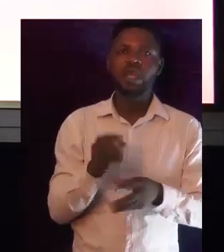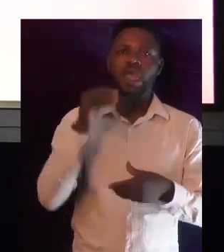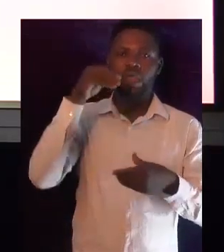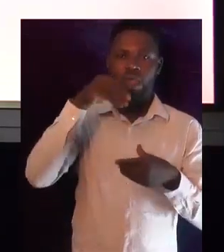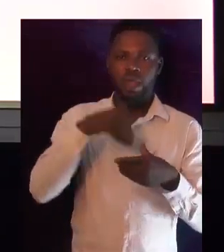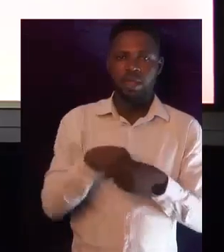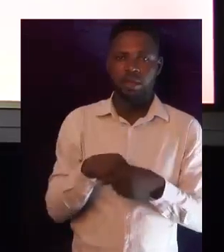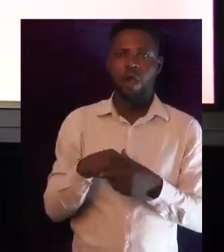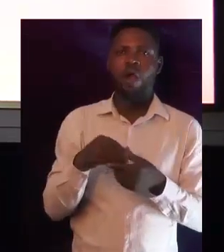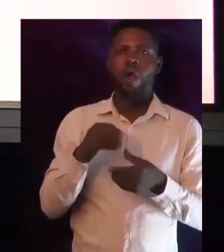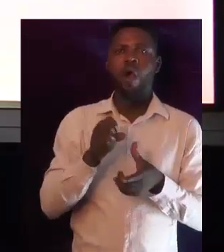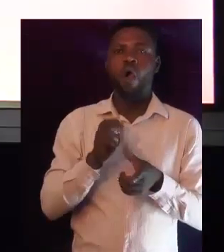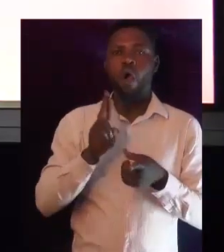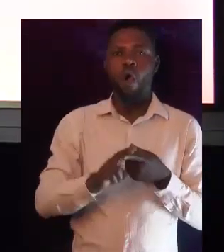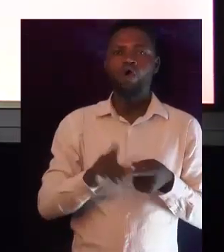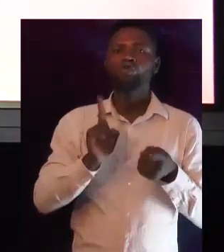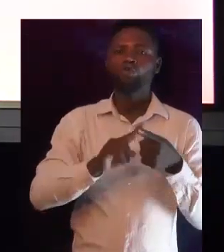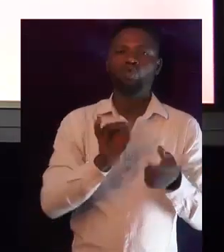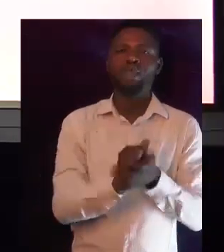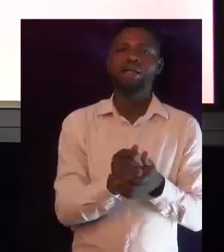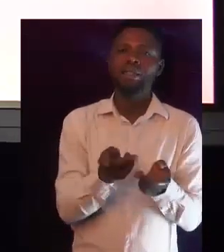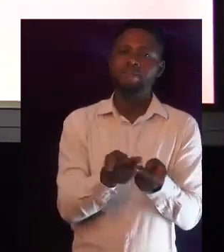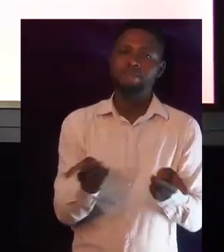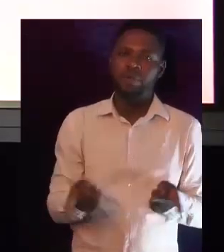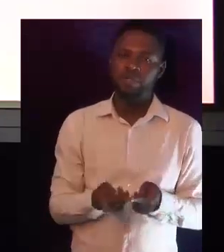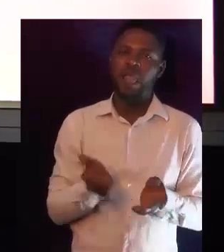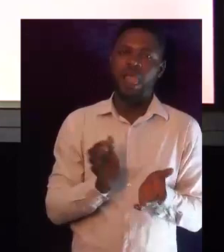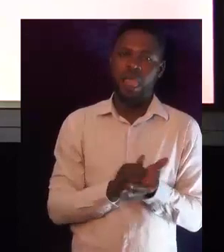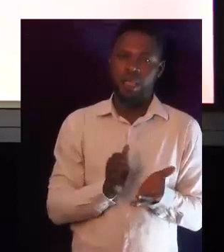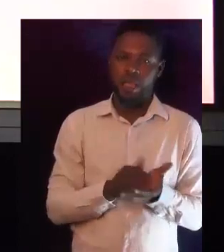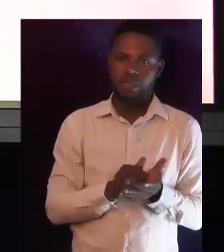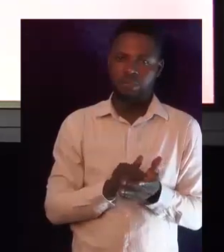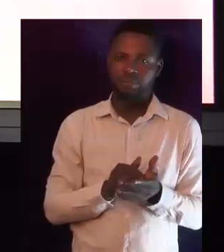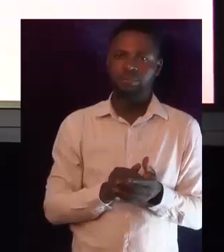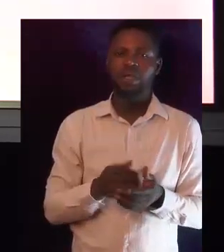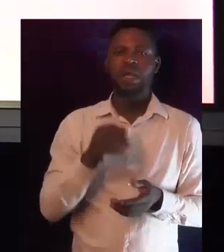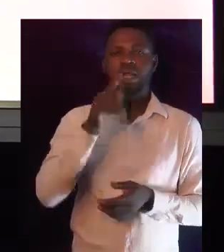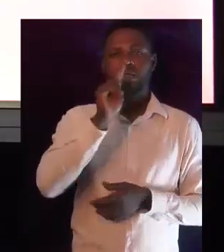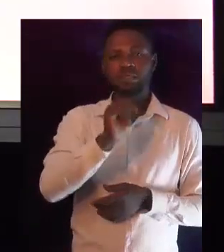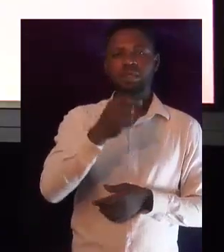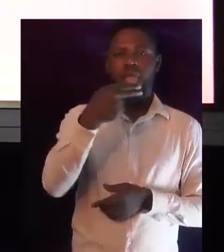at, in, or to that place. I take that again.